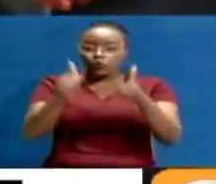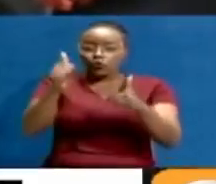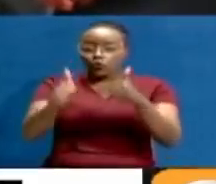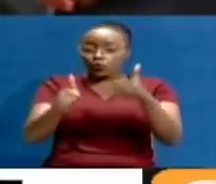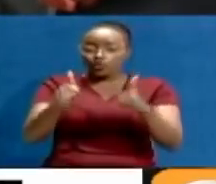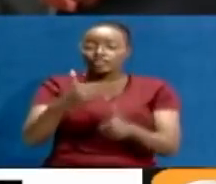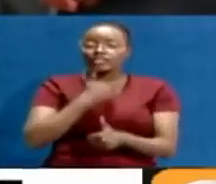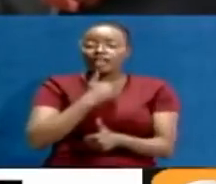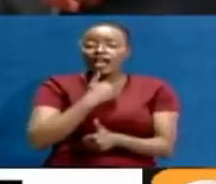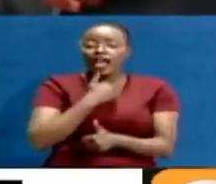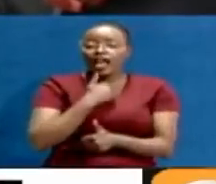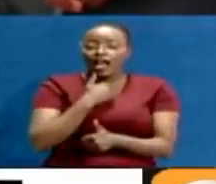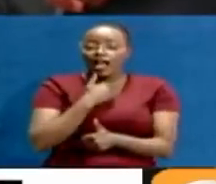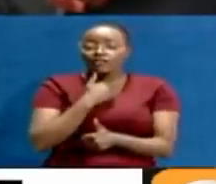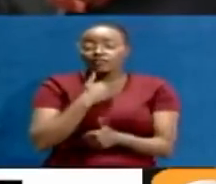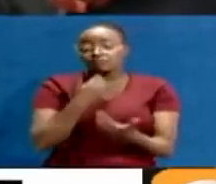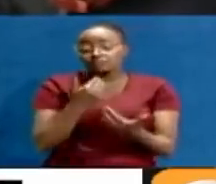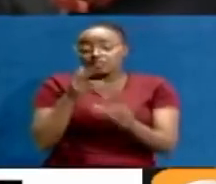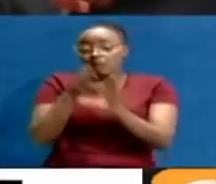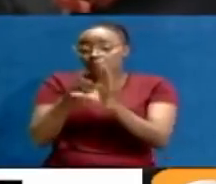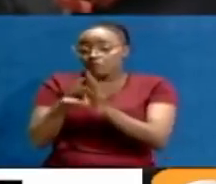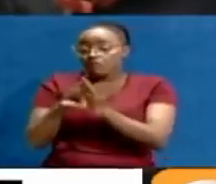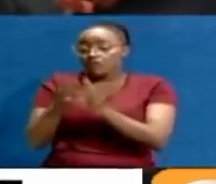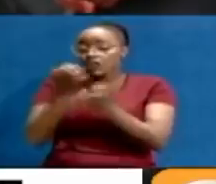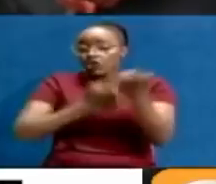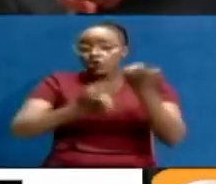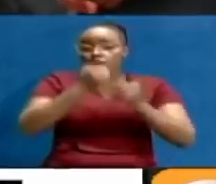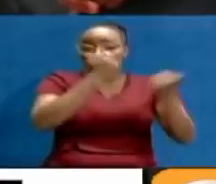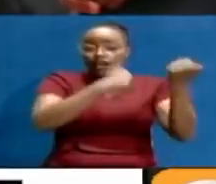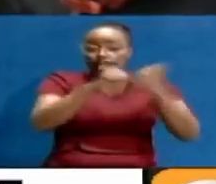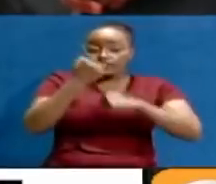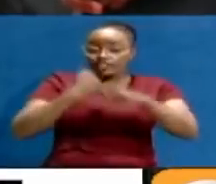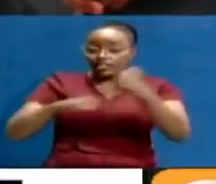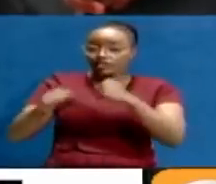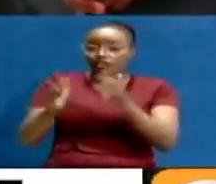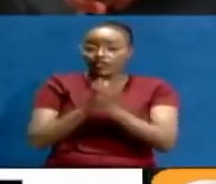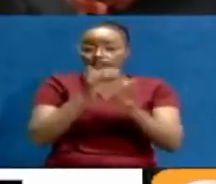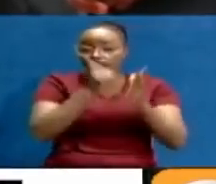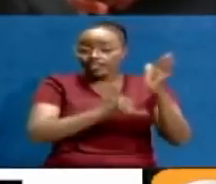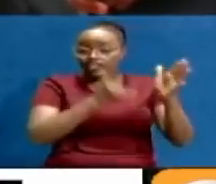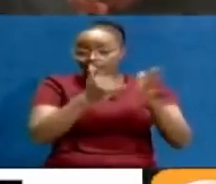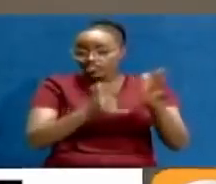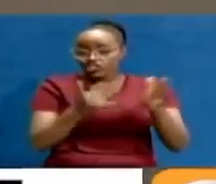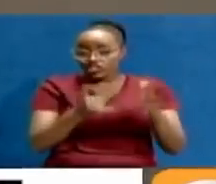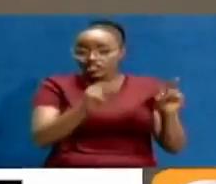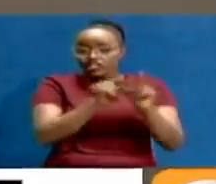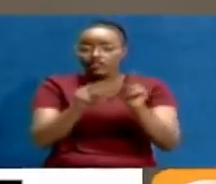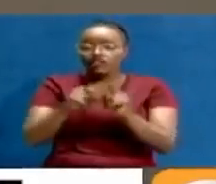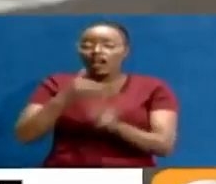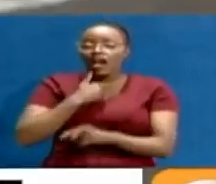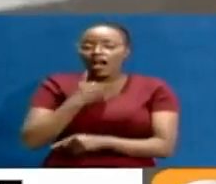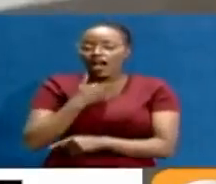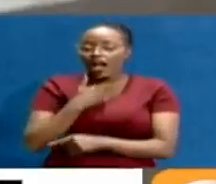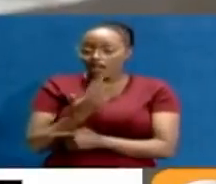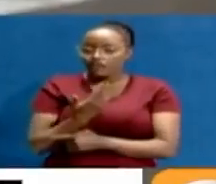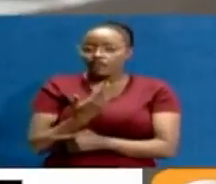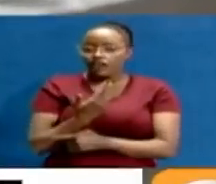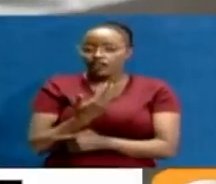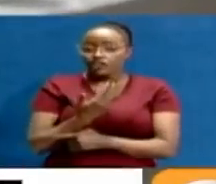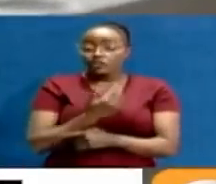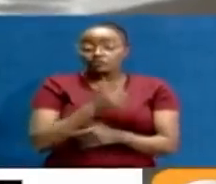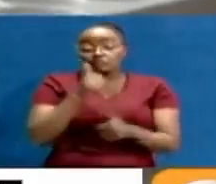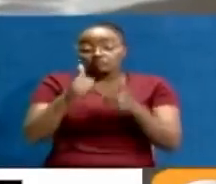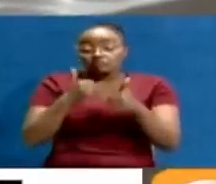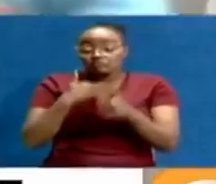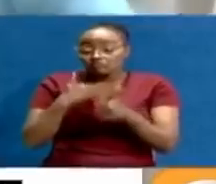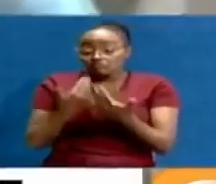environment, increase participation in economic activities, and boost industrialization. Suluhu's U-turn on the COVID-19